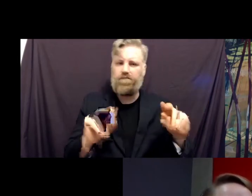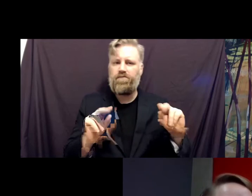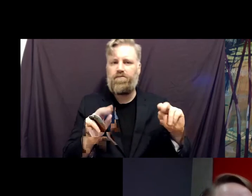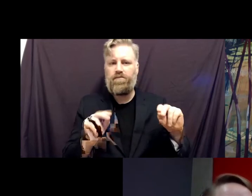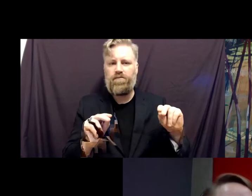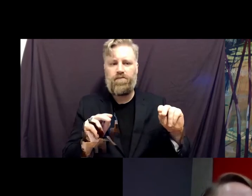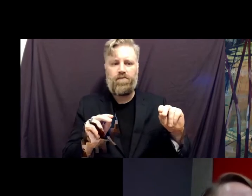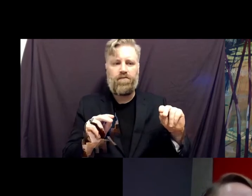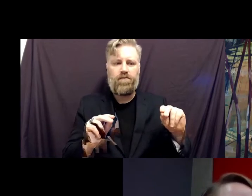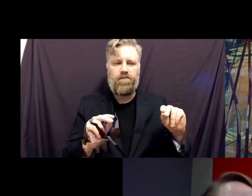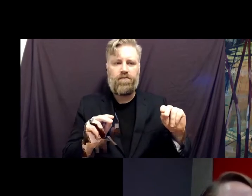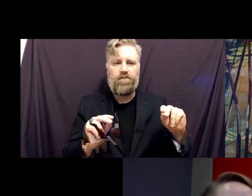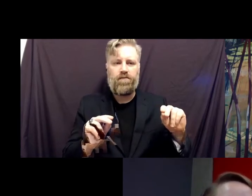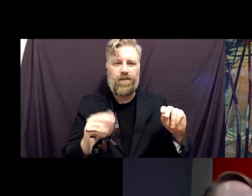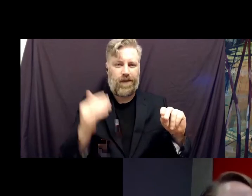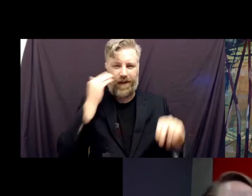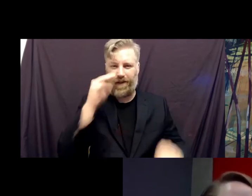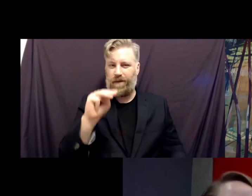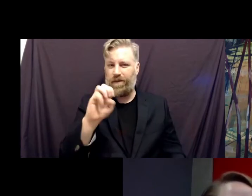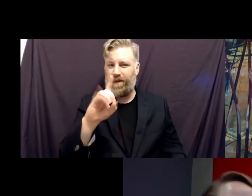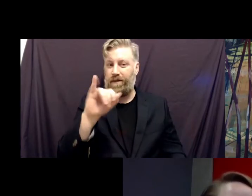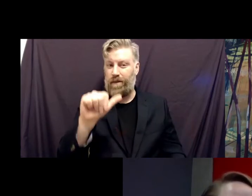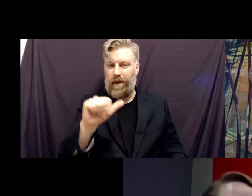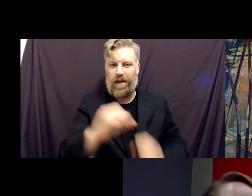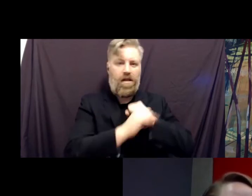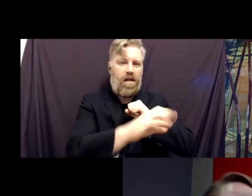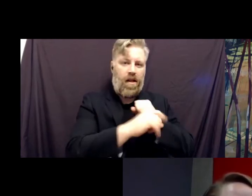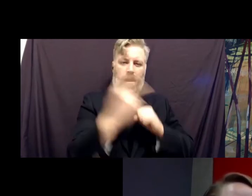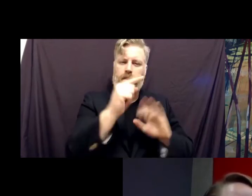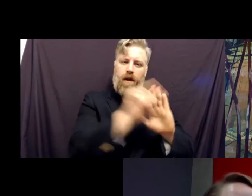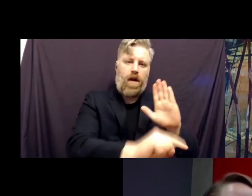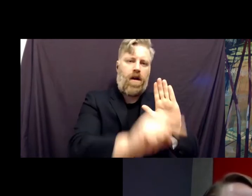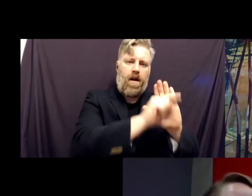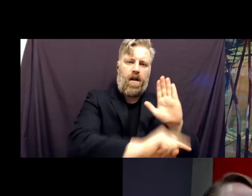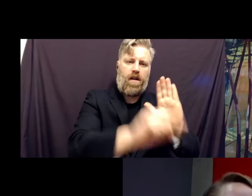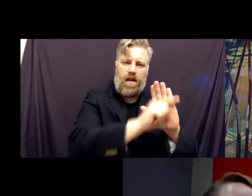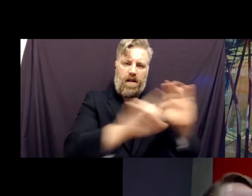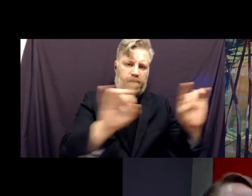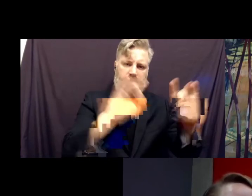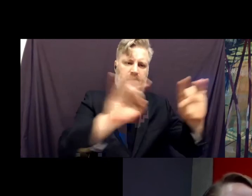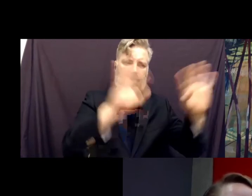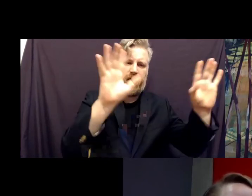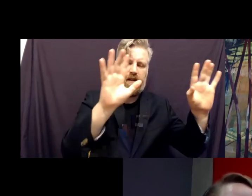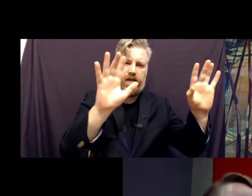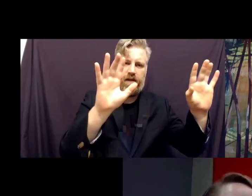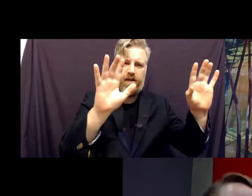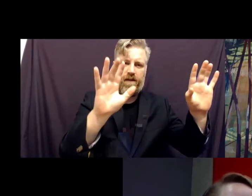the medias are full of that. It depresses so many people, you know, if you just